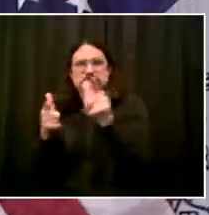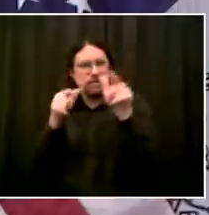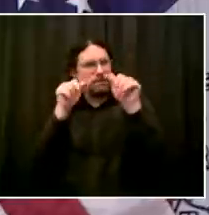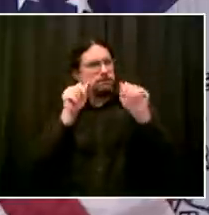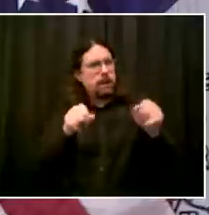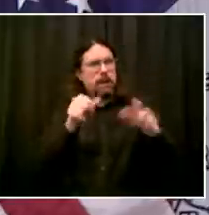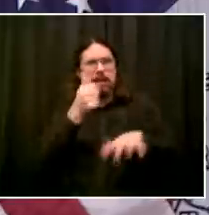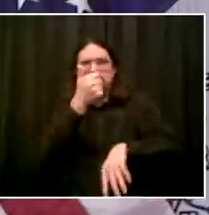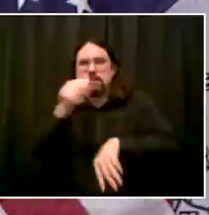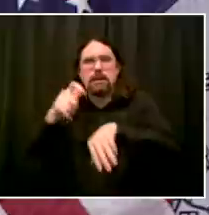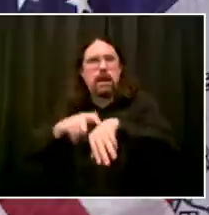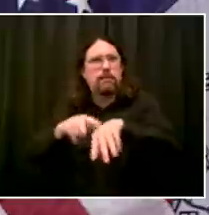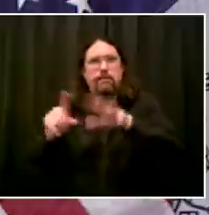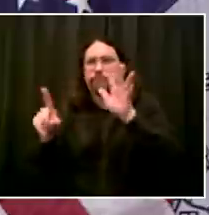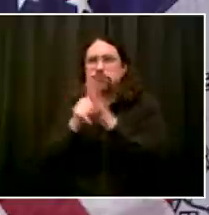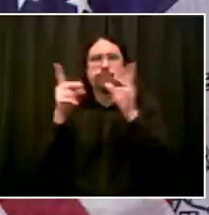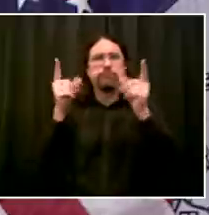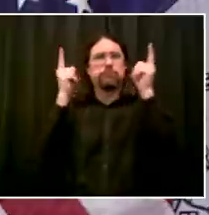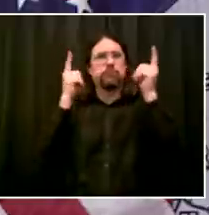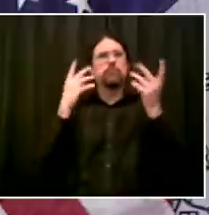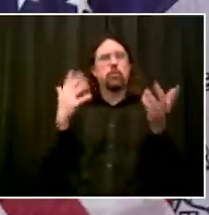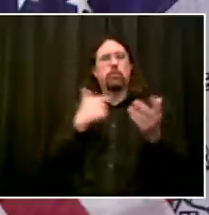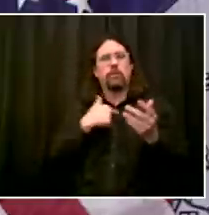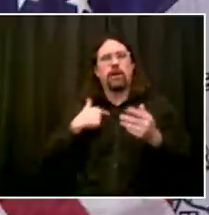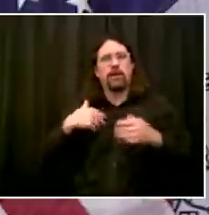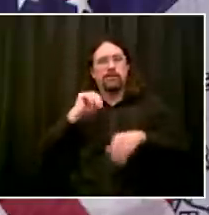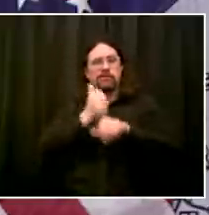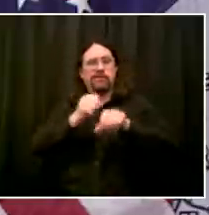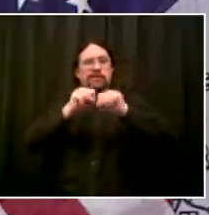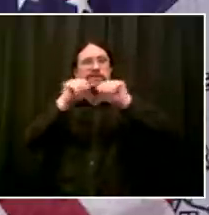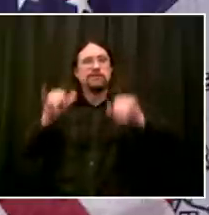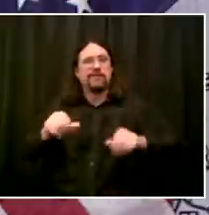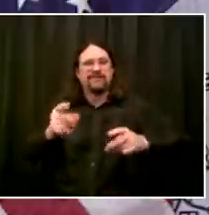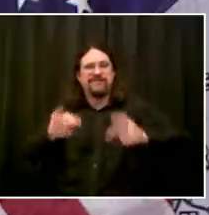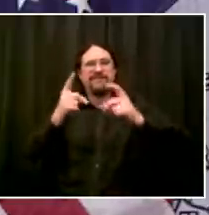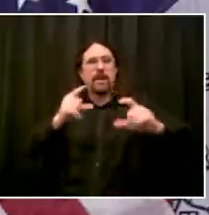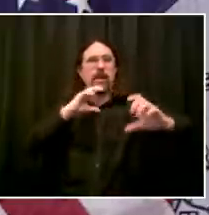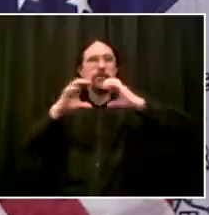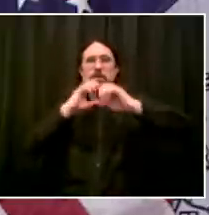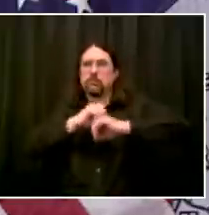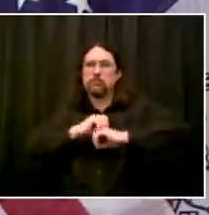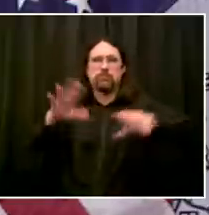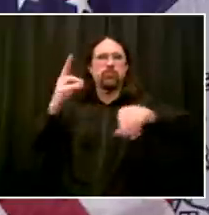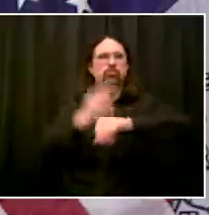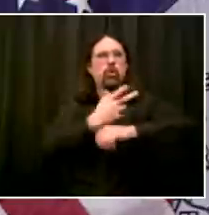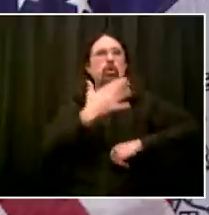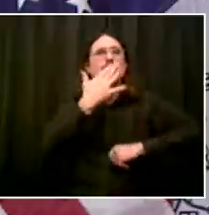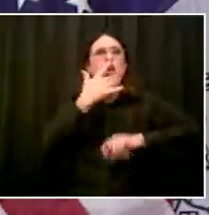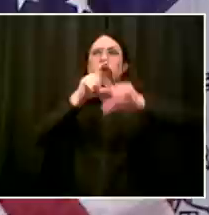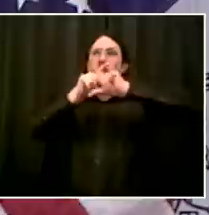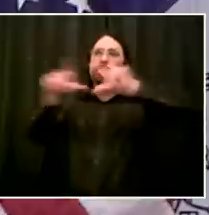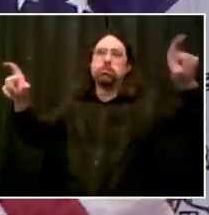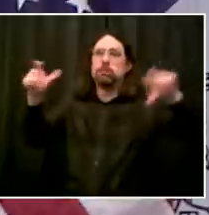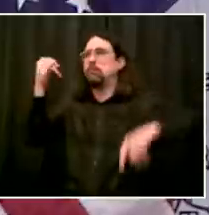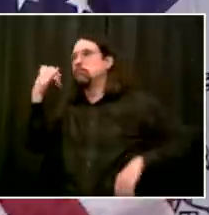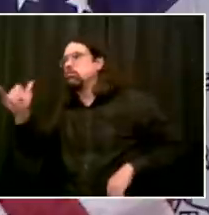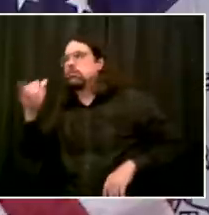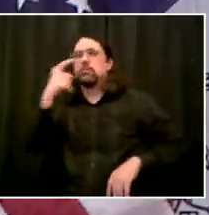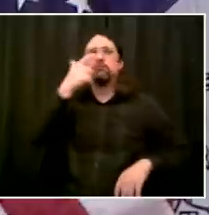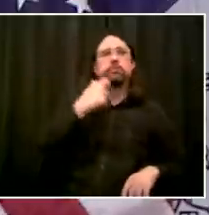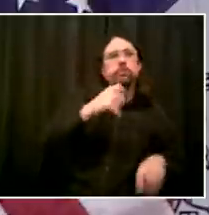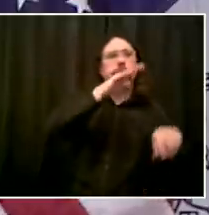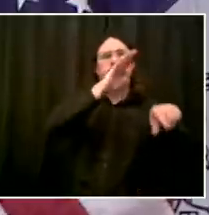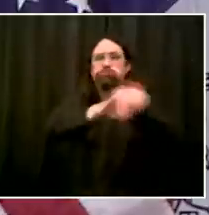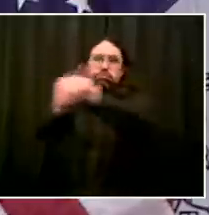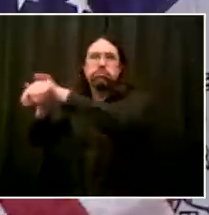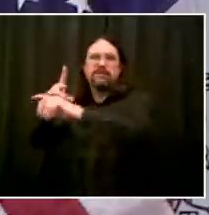single building, for example, in a single company, that can be addressed in a more immediate way. So I think